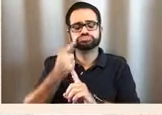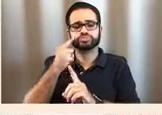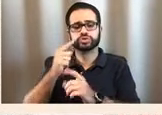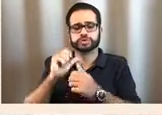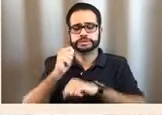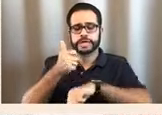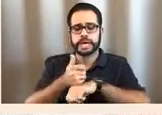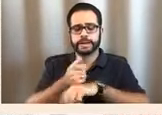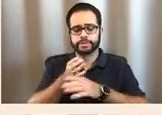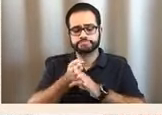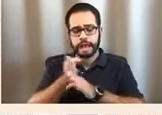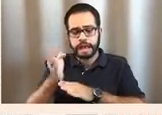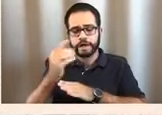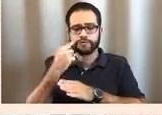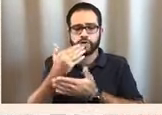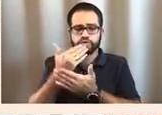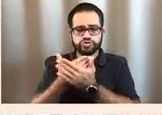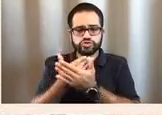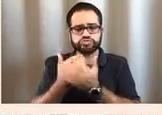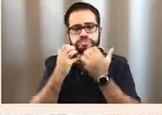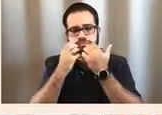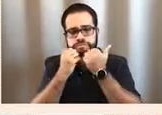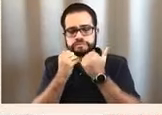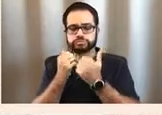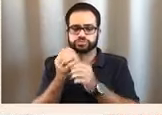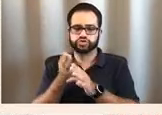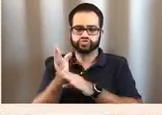path. Training, education, and a